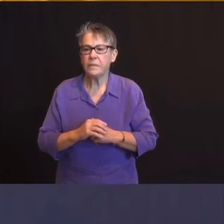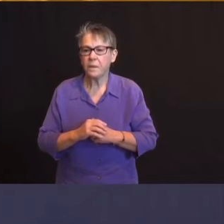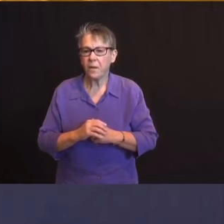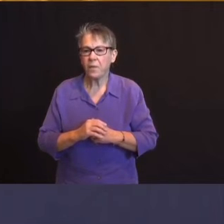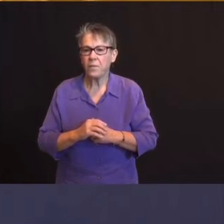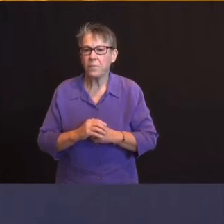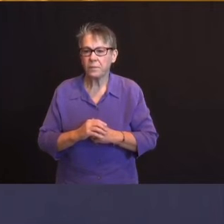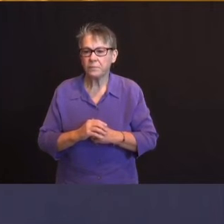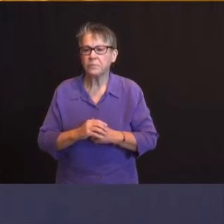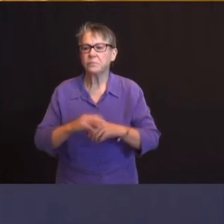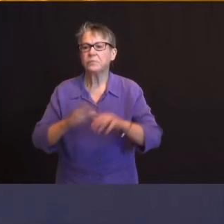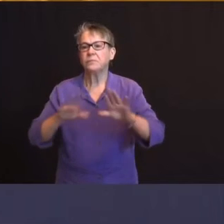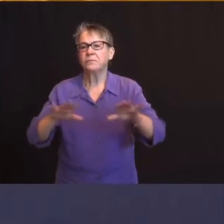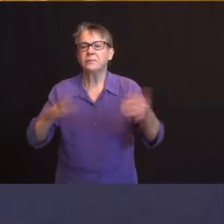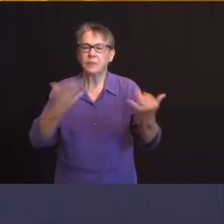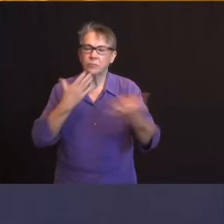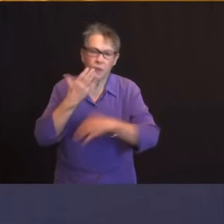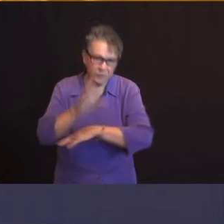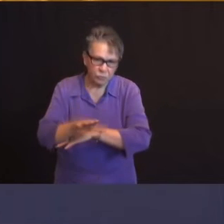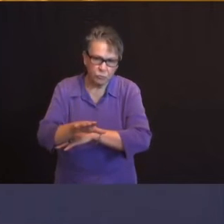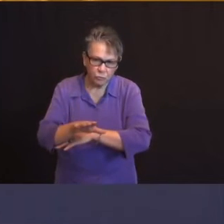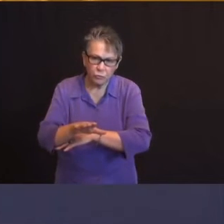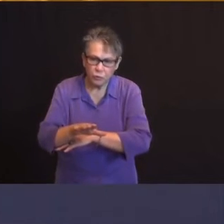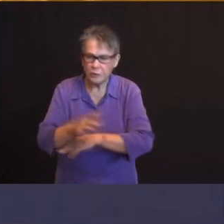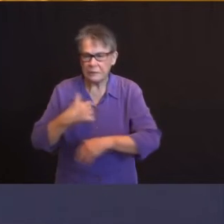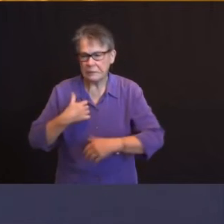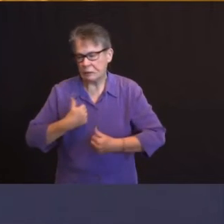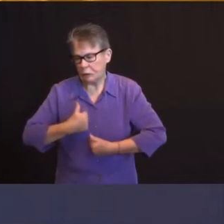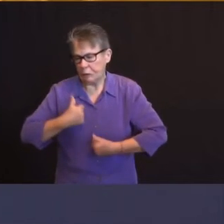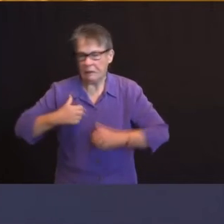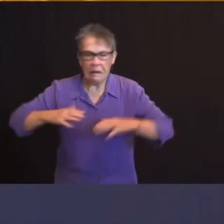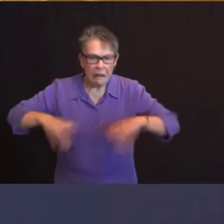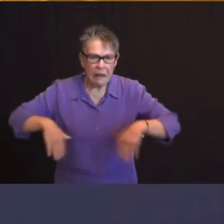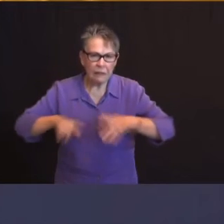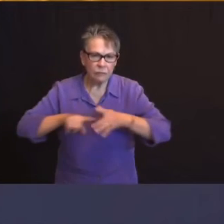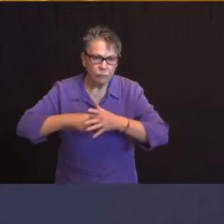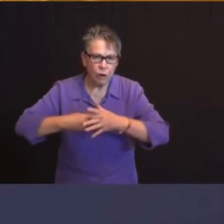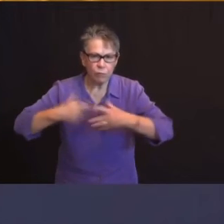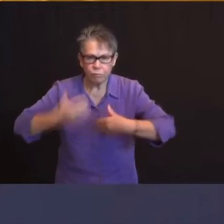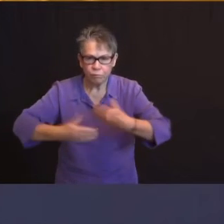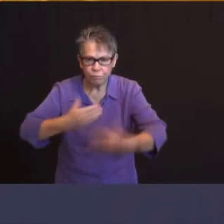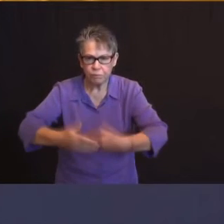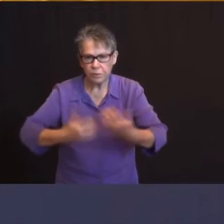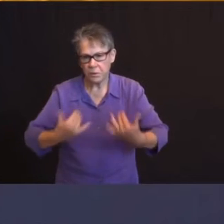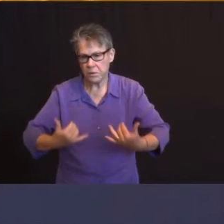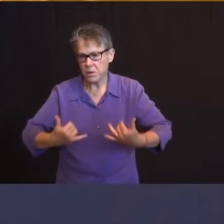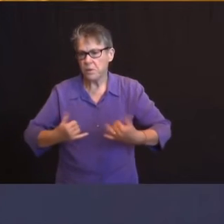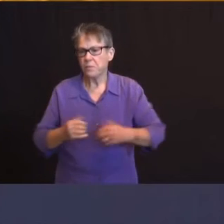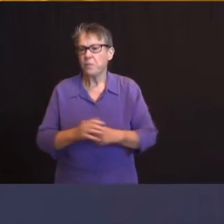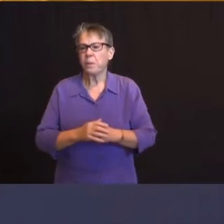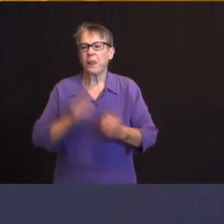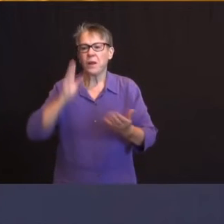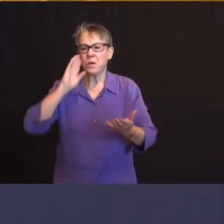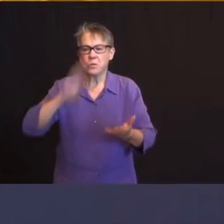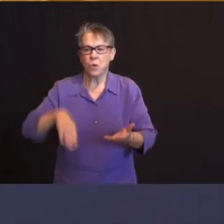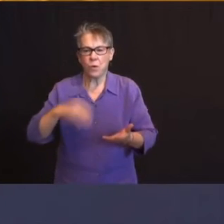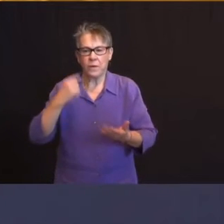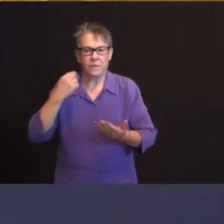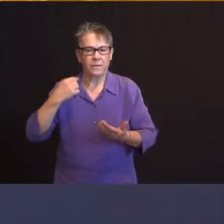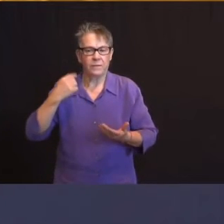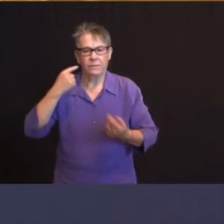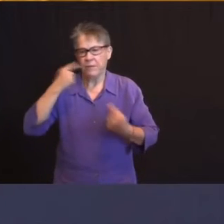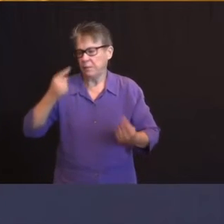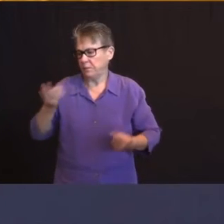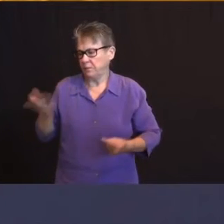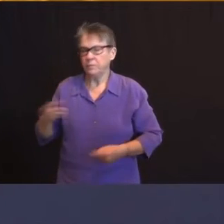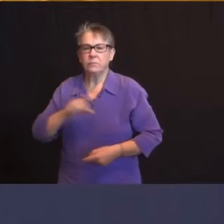So good afternoon, everyone. Sorry to be a couple of minutes behind. I'm joined by the guy to my left who needs no introduction, the Superintendent of the State Police, Colonel Pat Callahan.